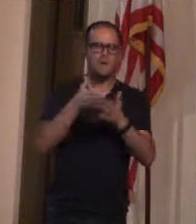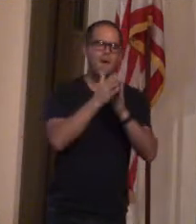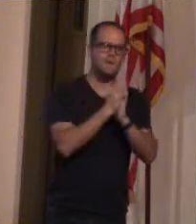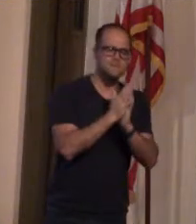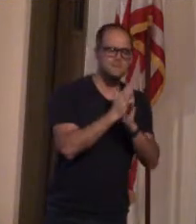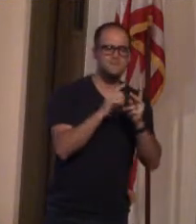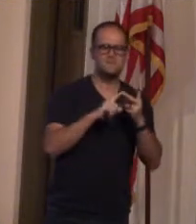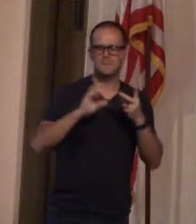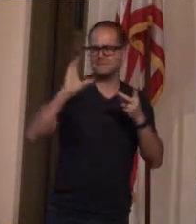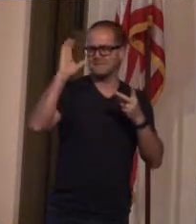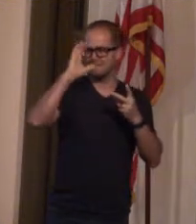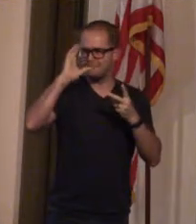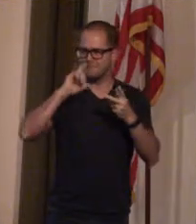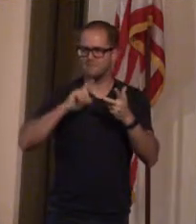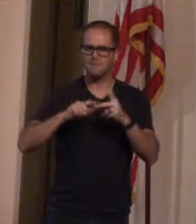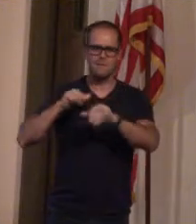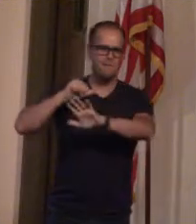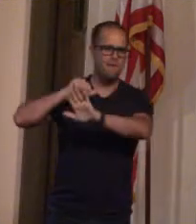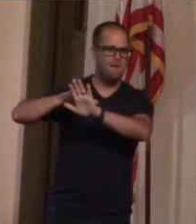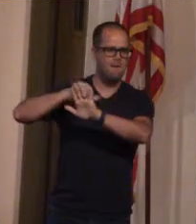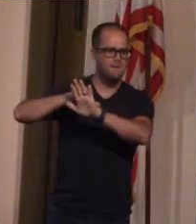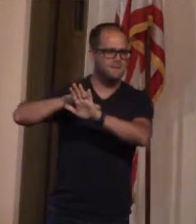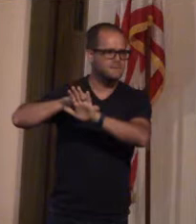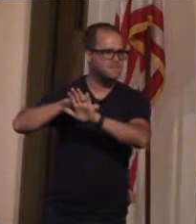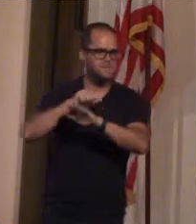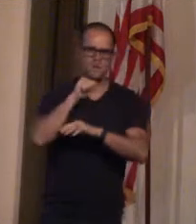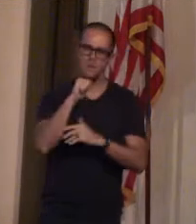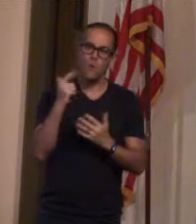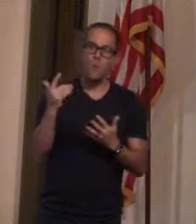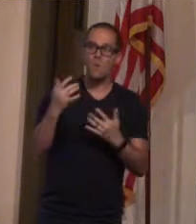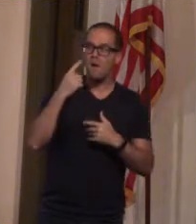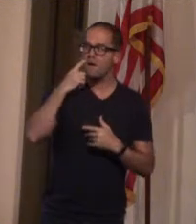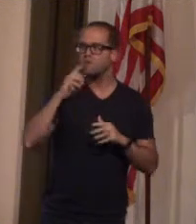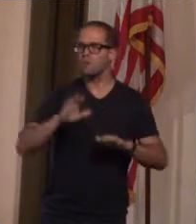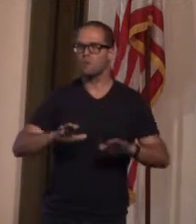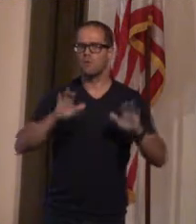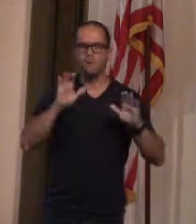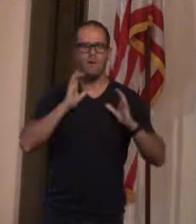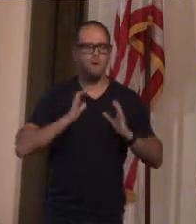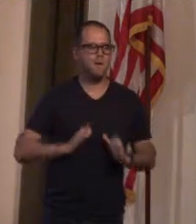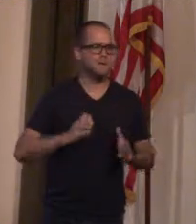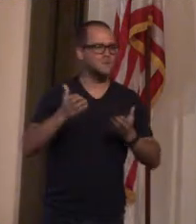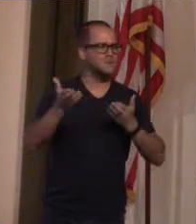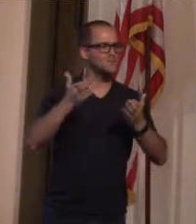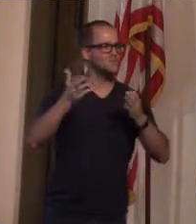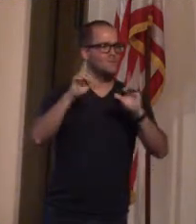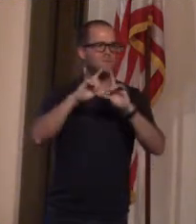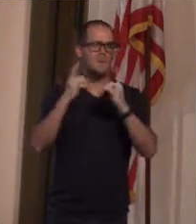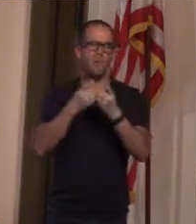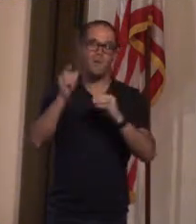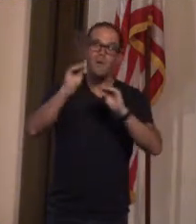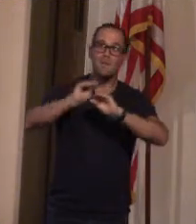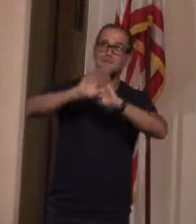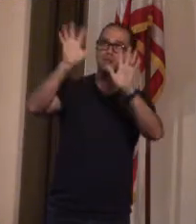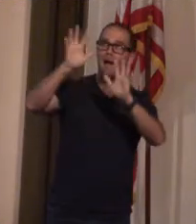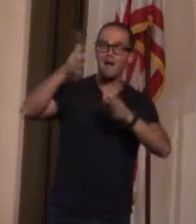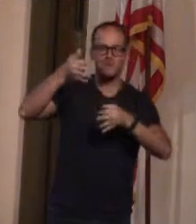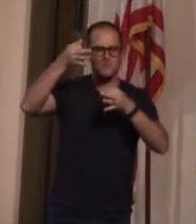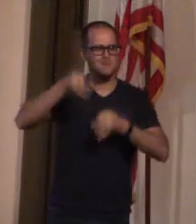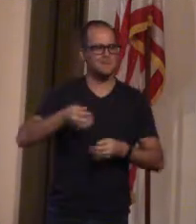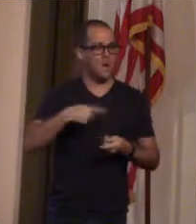the Lord your God to the test. For me, that means, also from the Sermon on the Mount, ask,